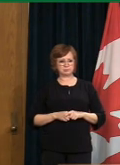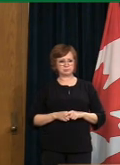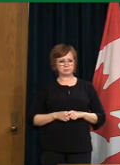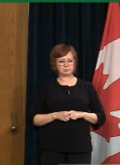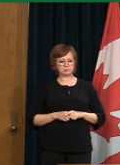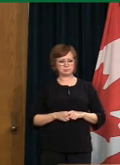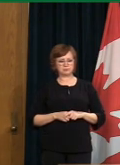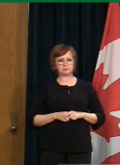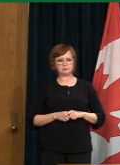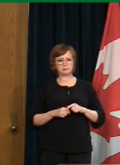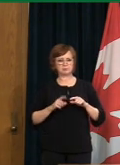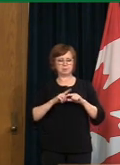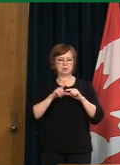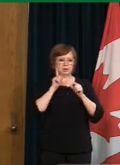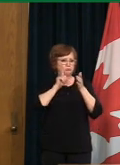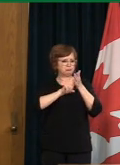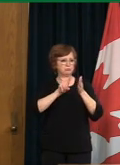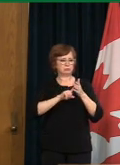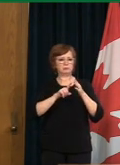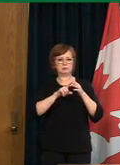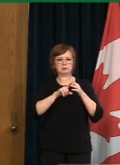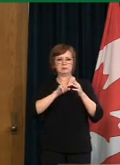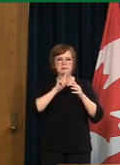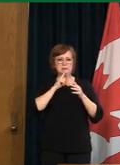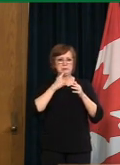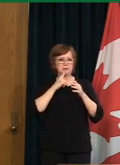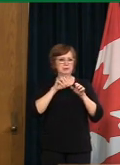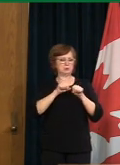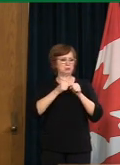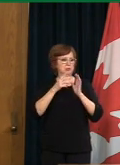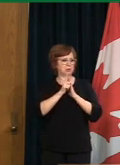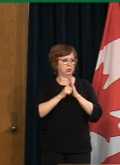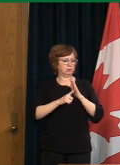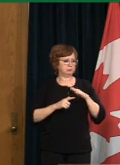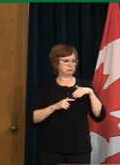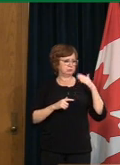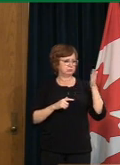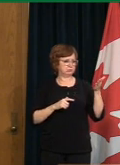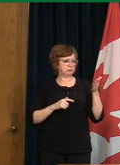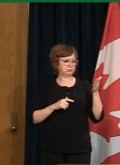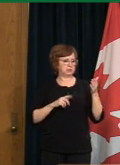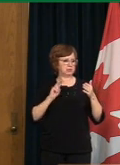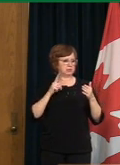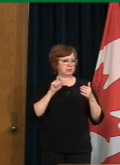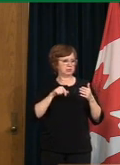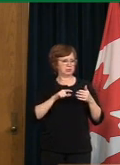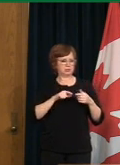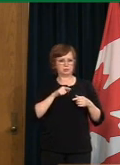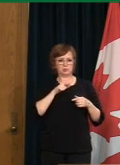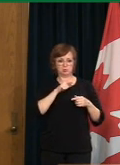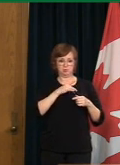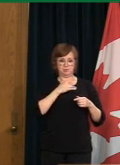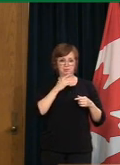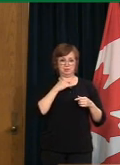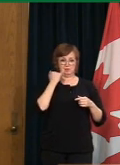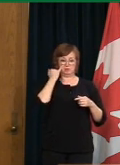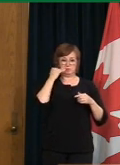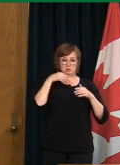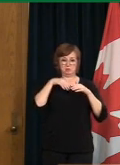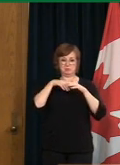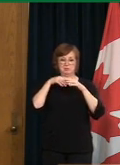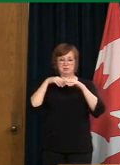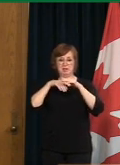that would have to be looked at. Follow up, Murray? Yeah, do you really think that a store clerk in a store, when he's